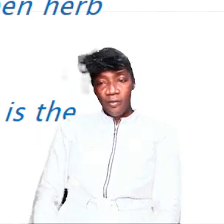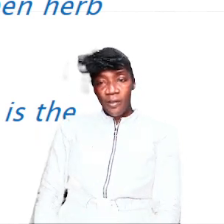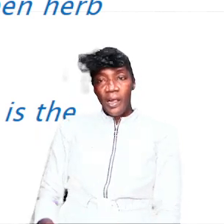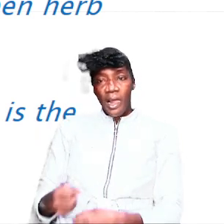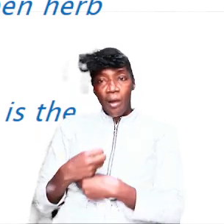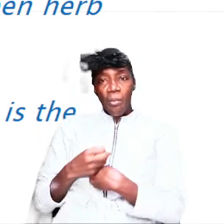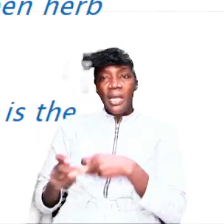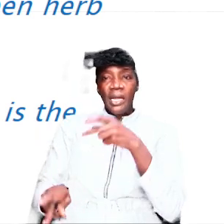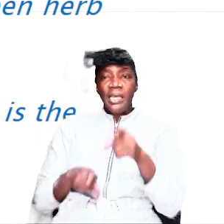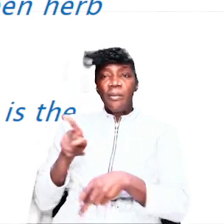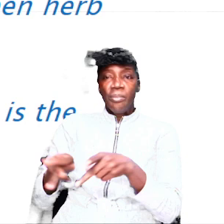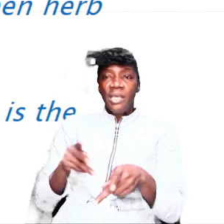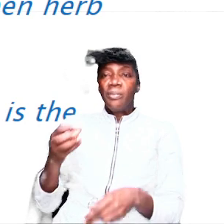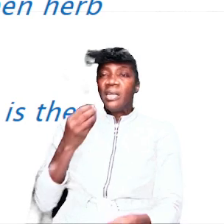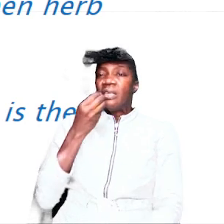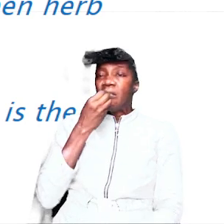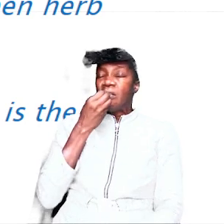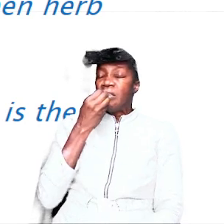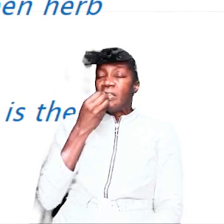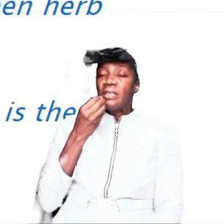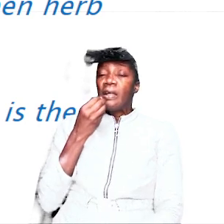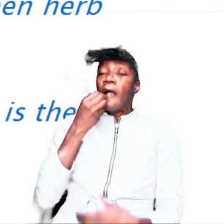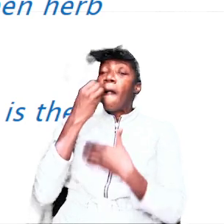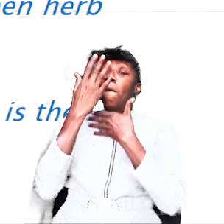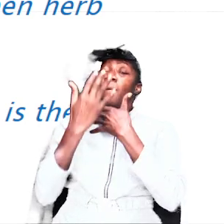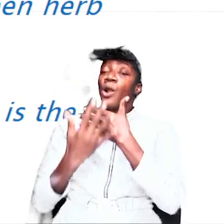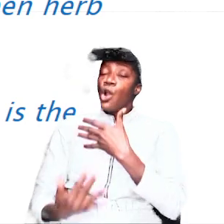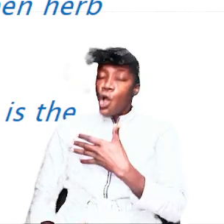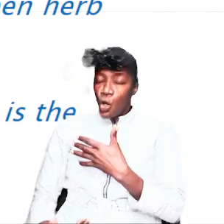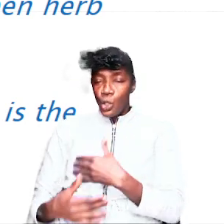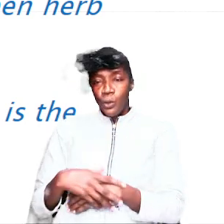caused the people to eat the blood.